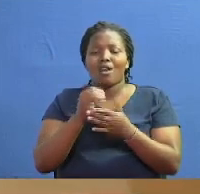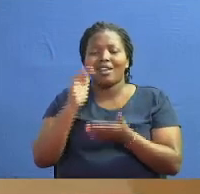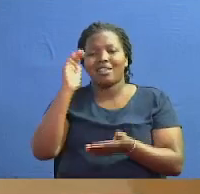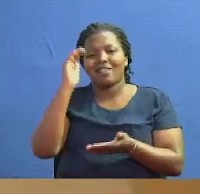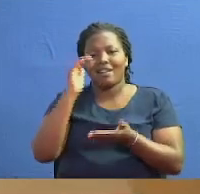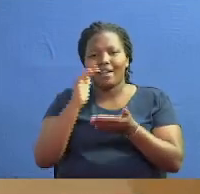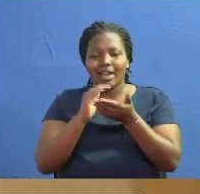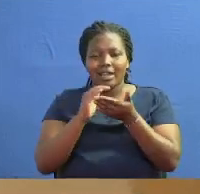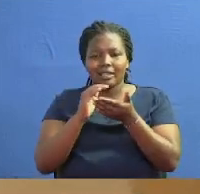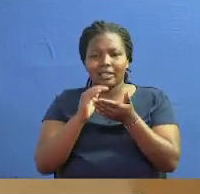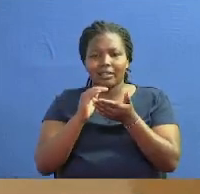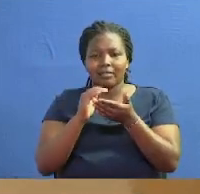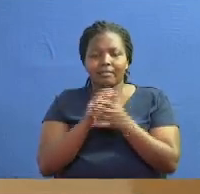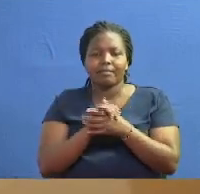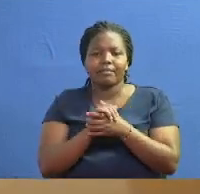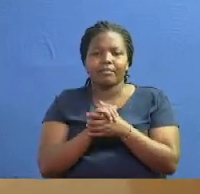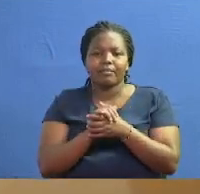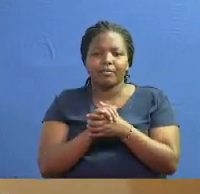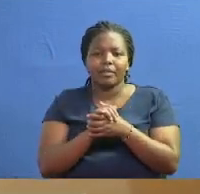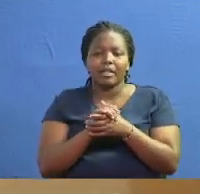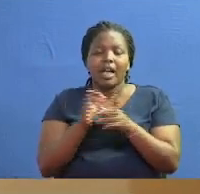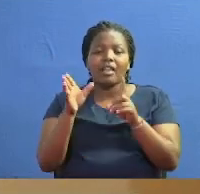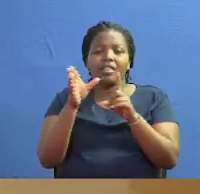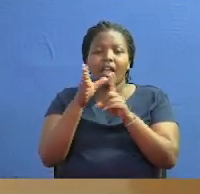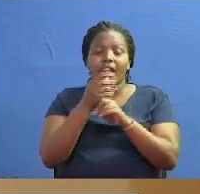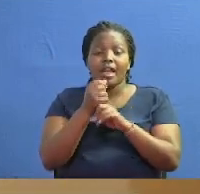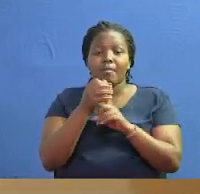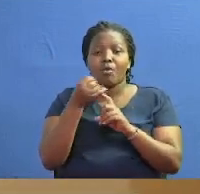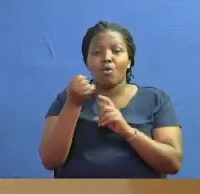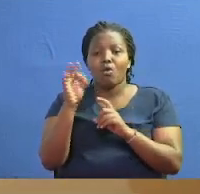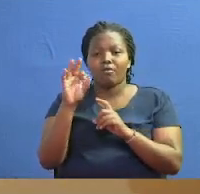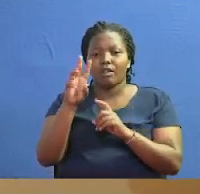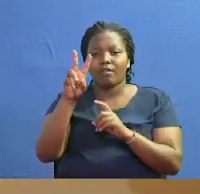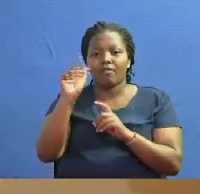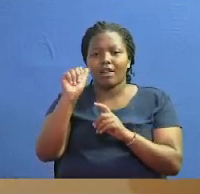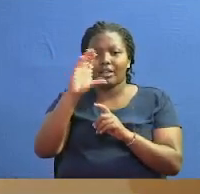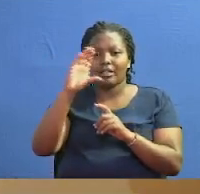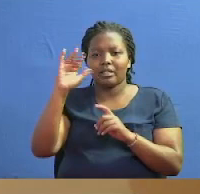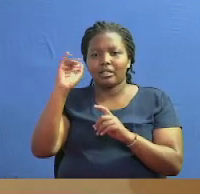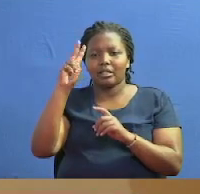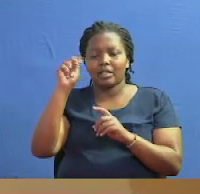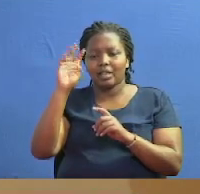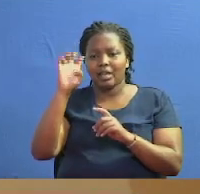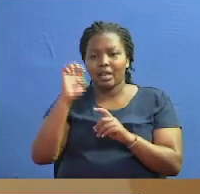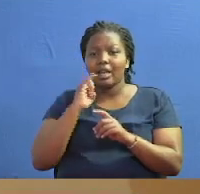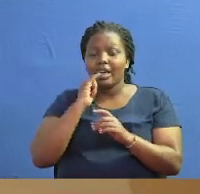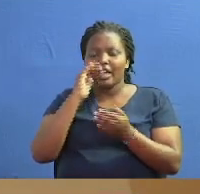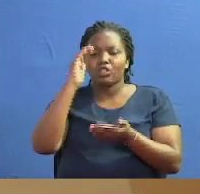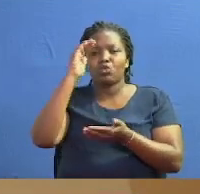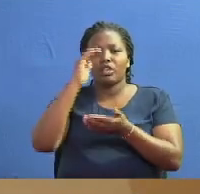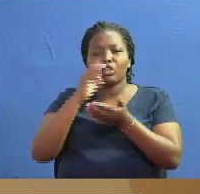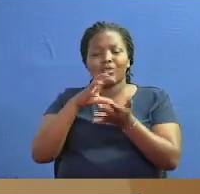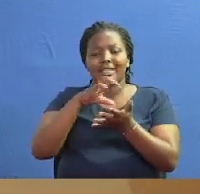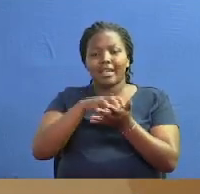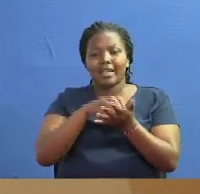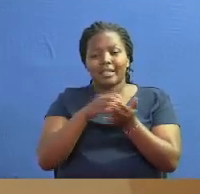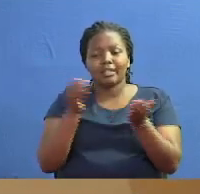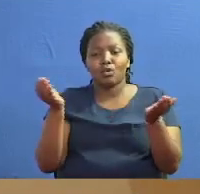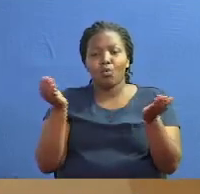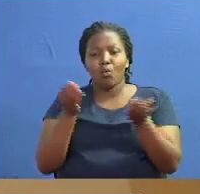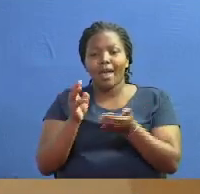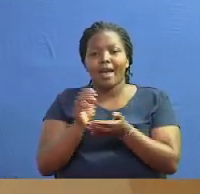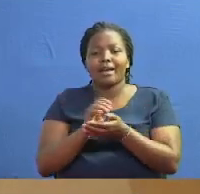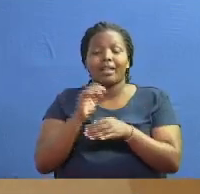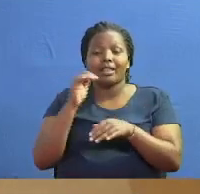of uncomplicated malaria? Because the aim of the malaria vaccine is also to reduce the cases where the malaria becomes